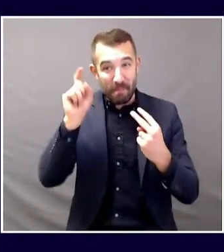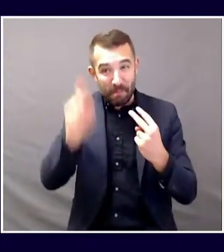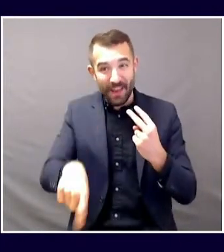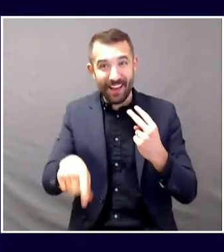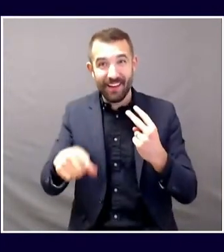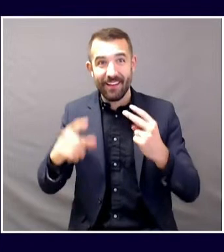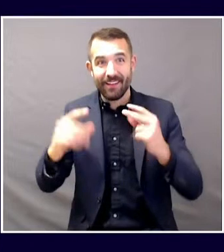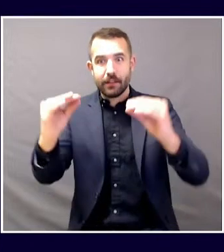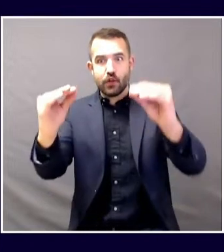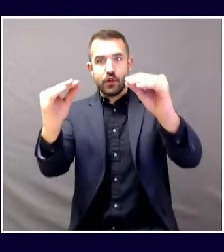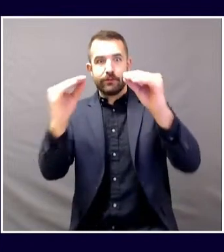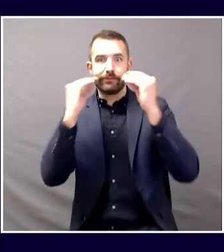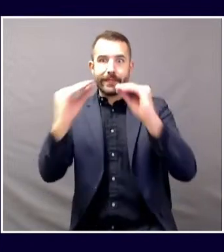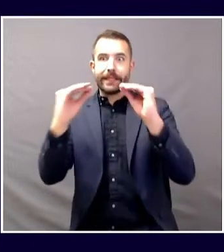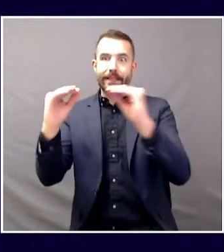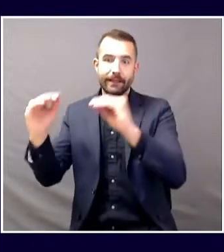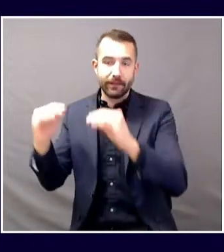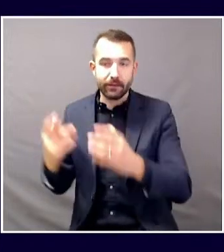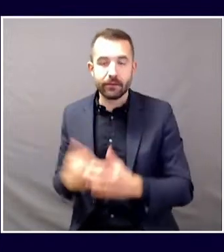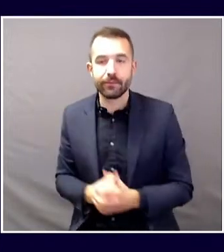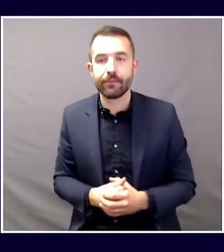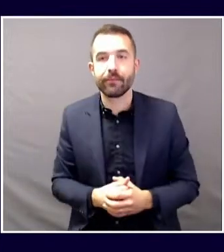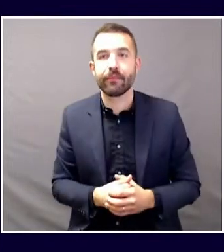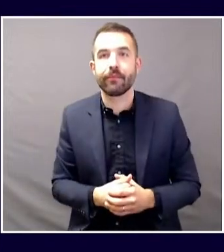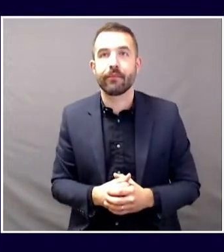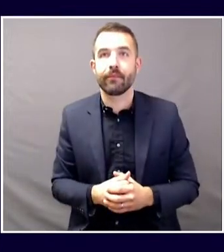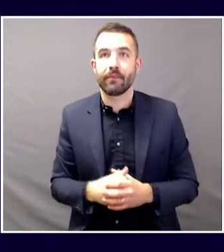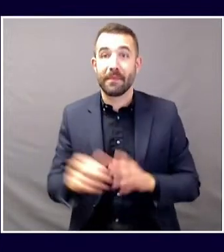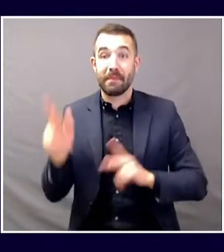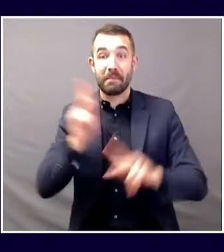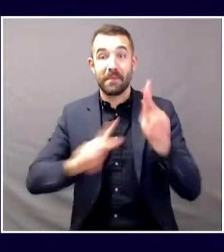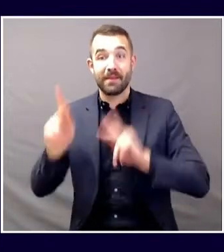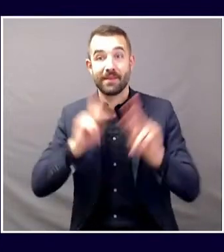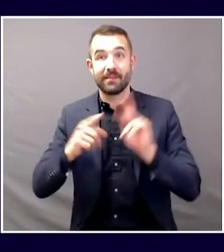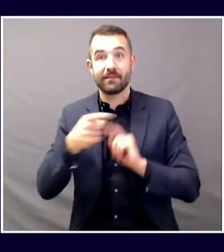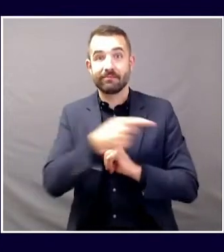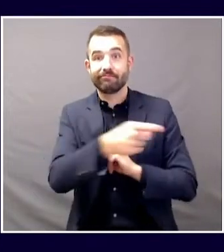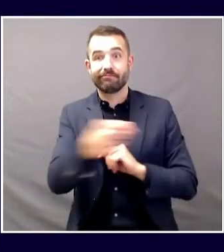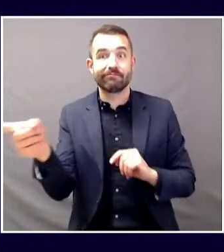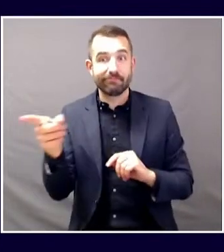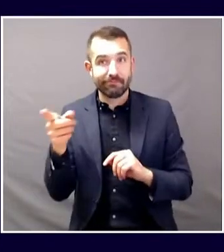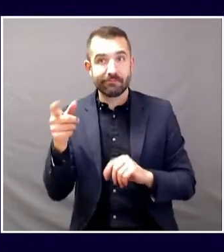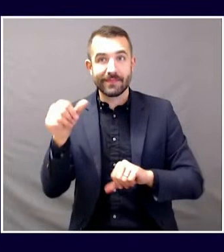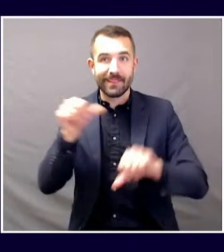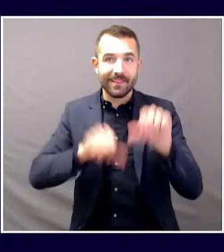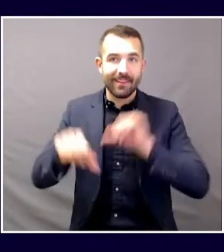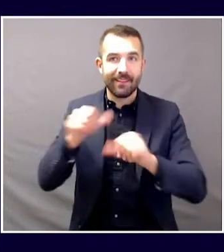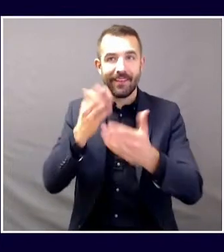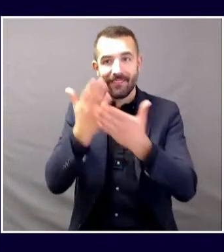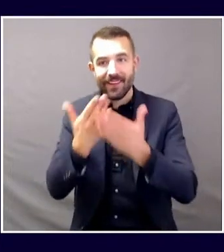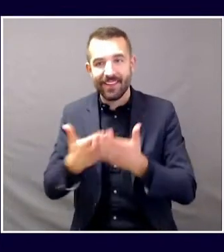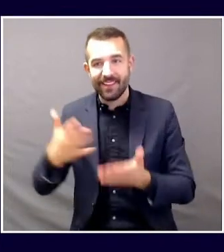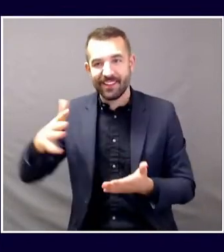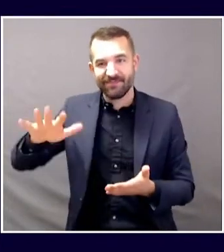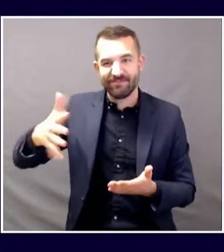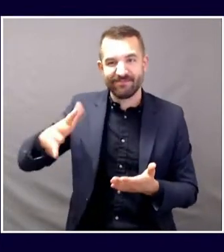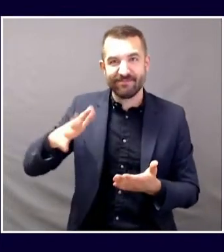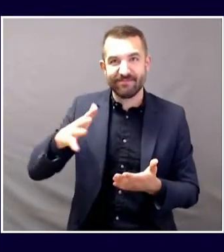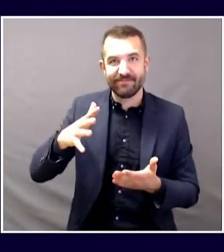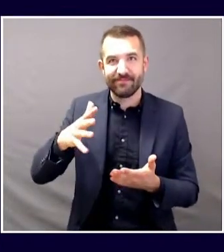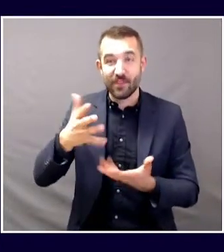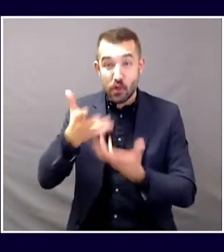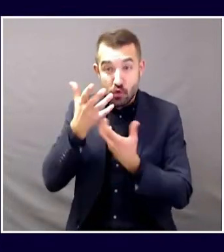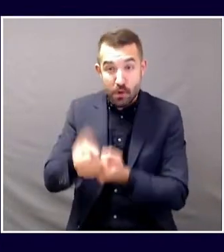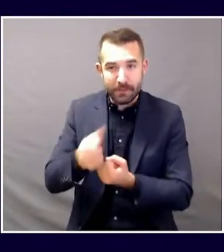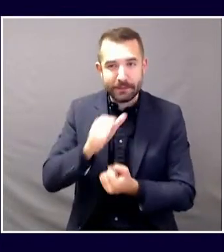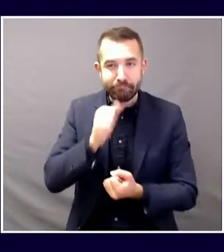are skeptical about science. And she wondered specifically, she wanted us to ask you whether or not the CDC is partnering at all